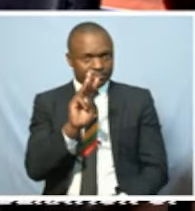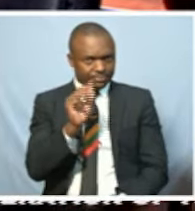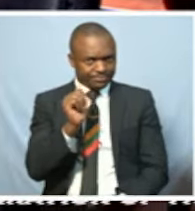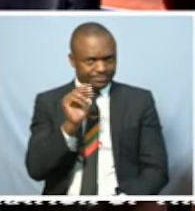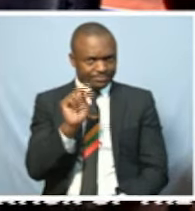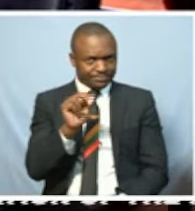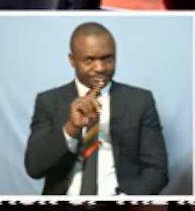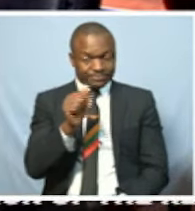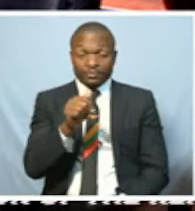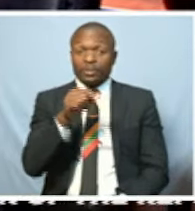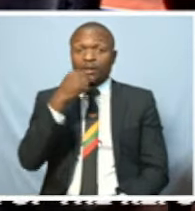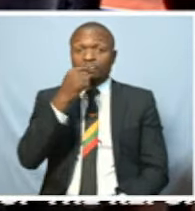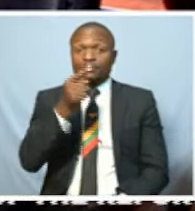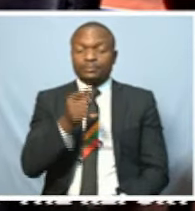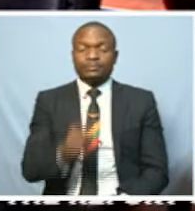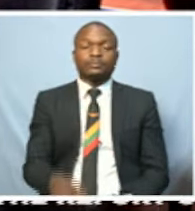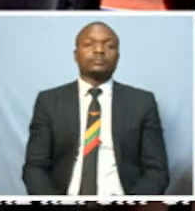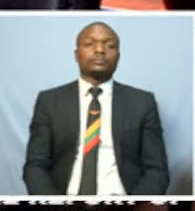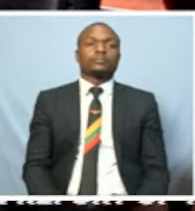it's not